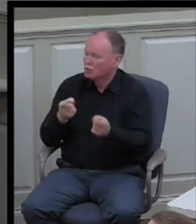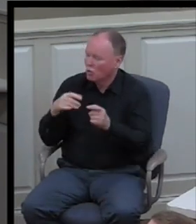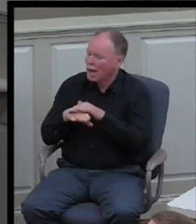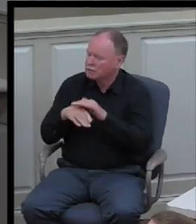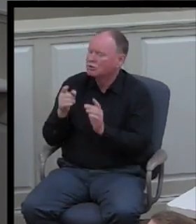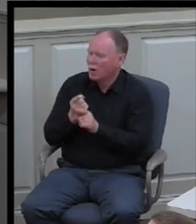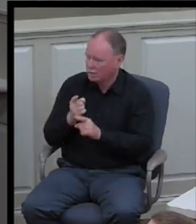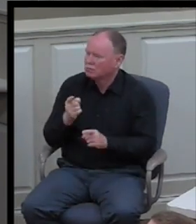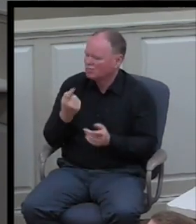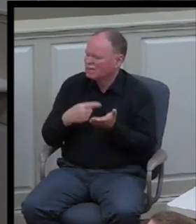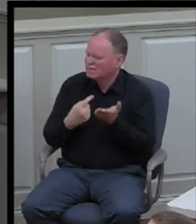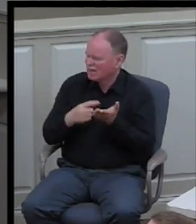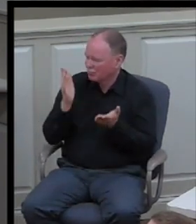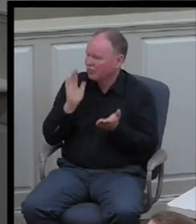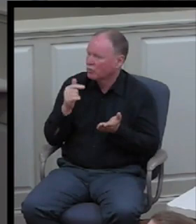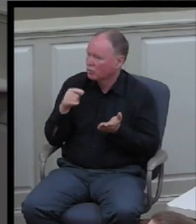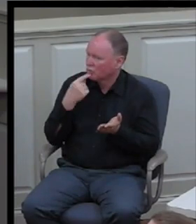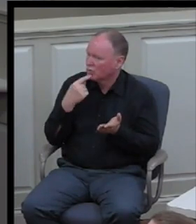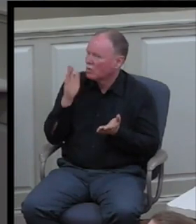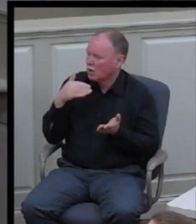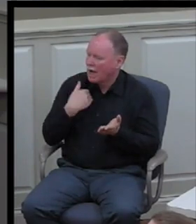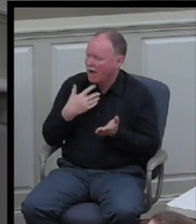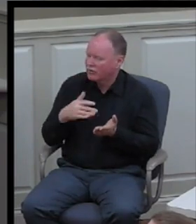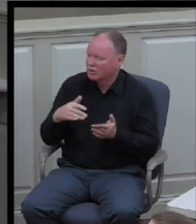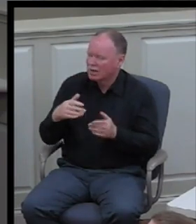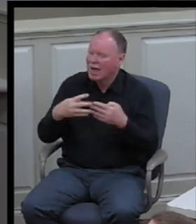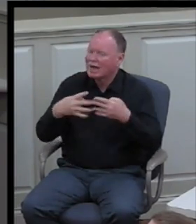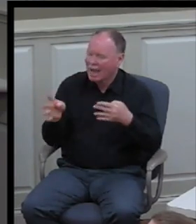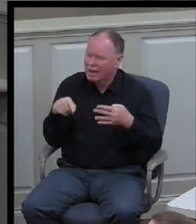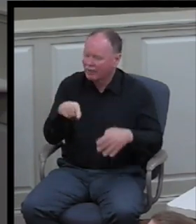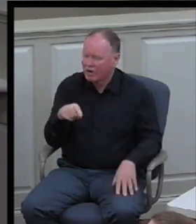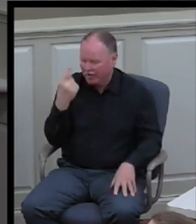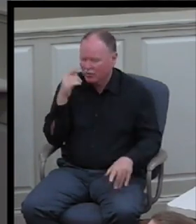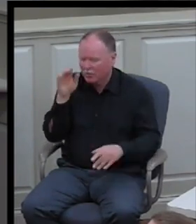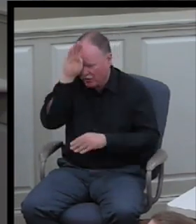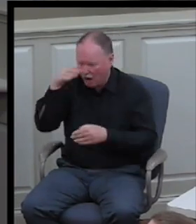that a little bit ago, that there would be a secure gate right here,